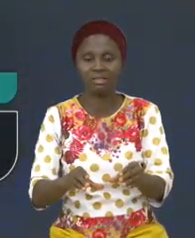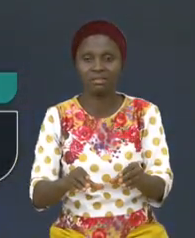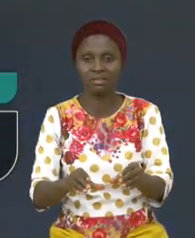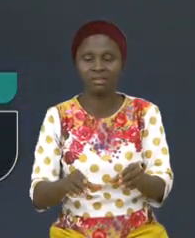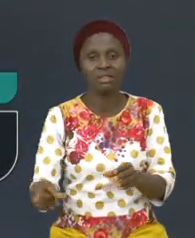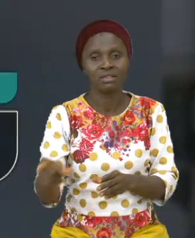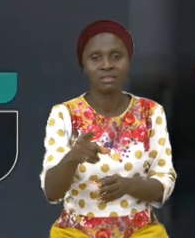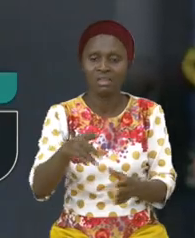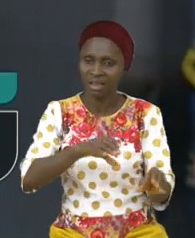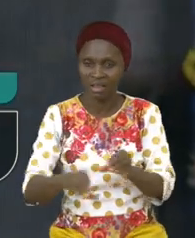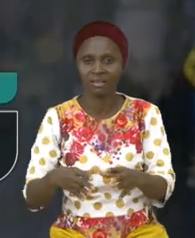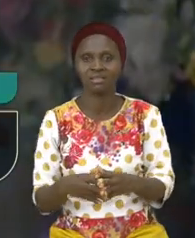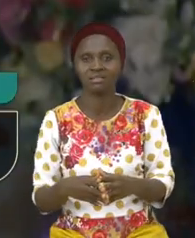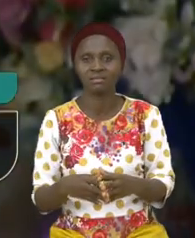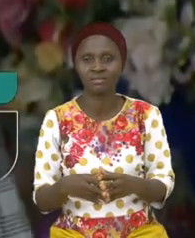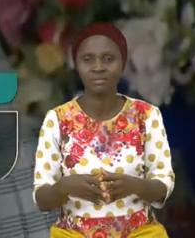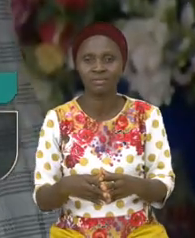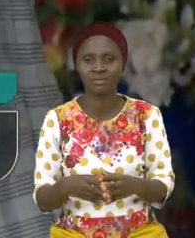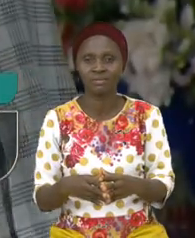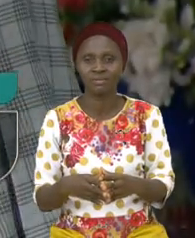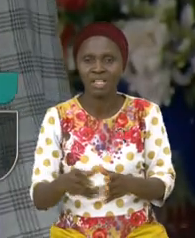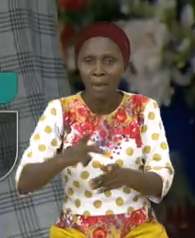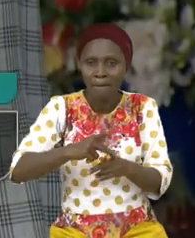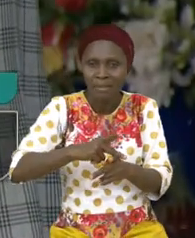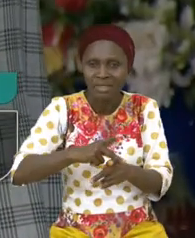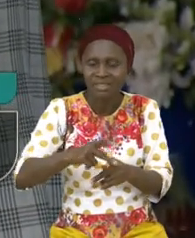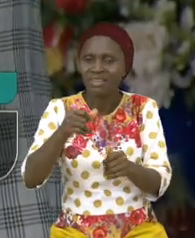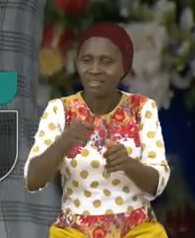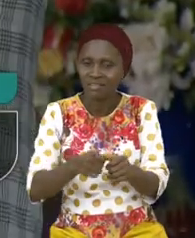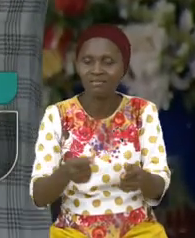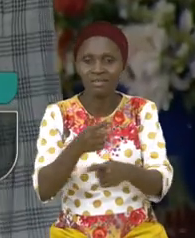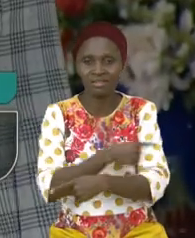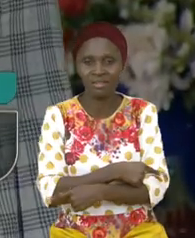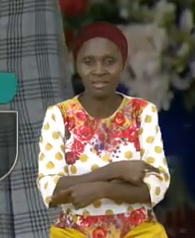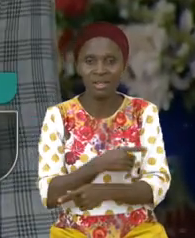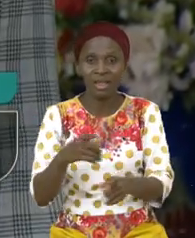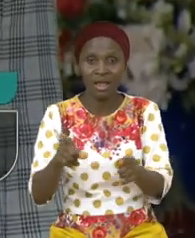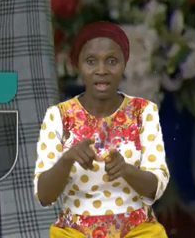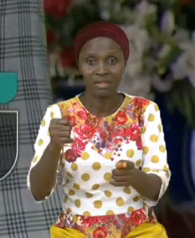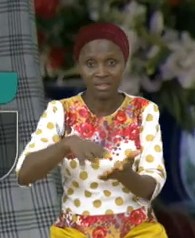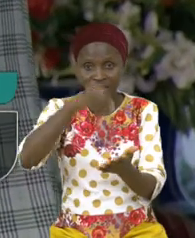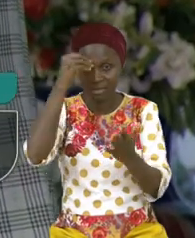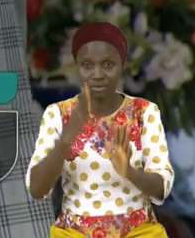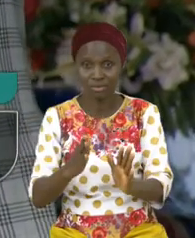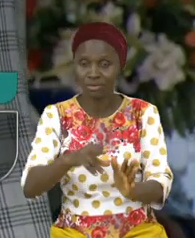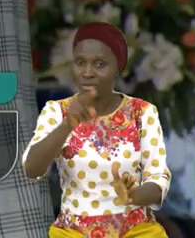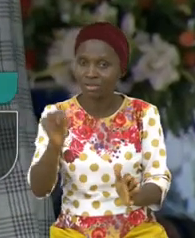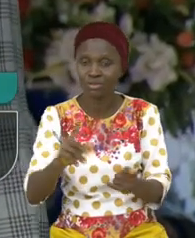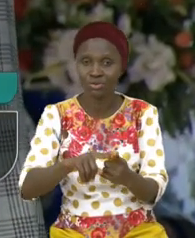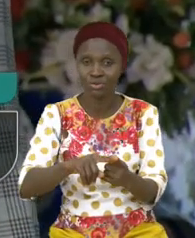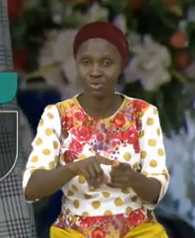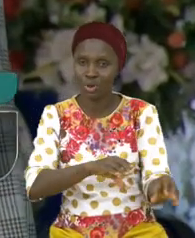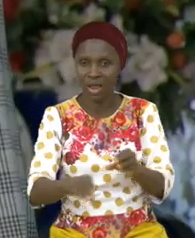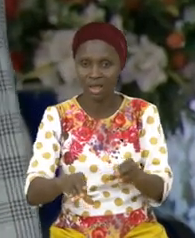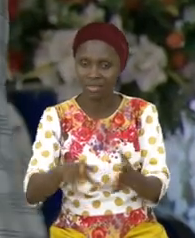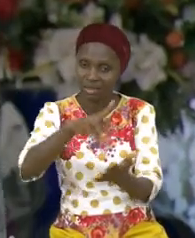athlete has to act, practice every day. The student has to act, read